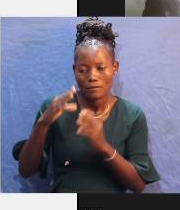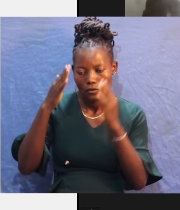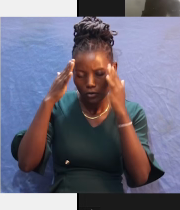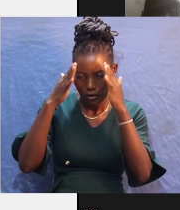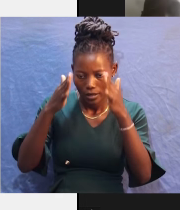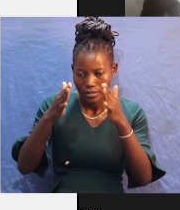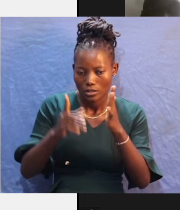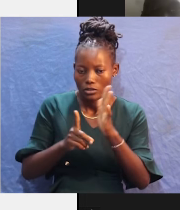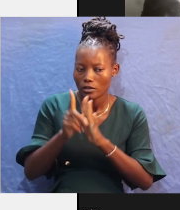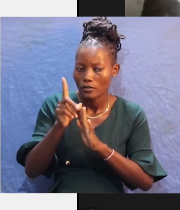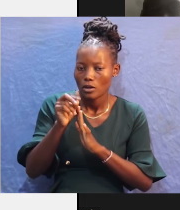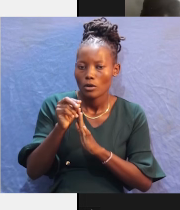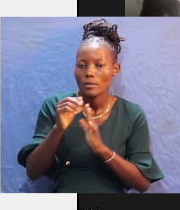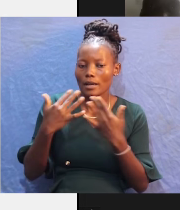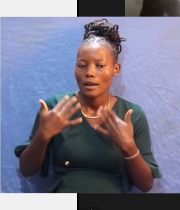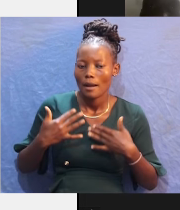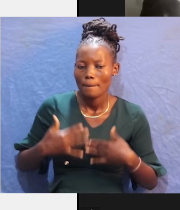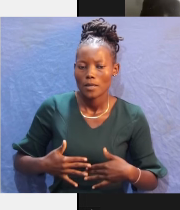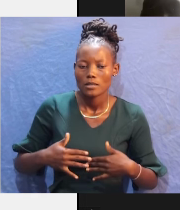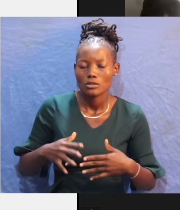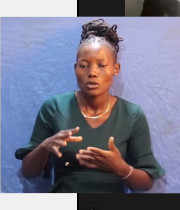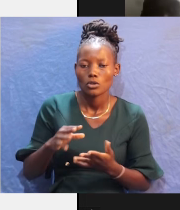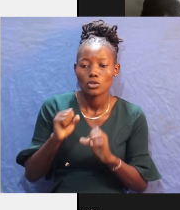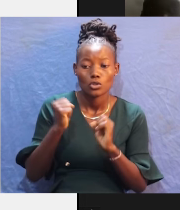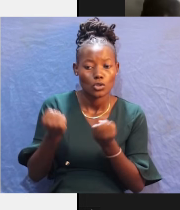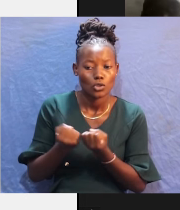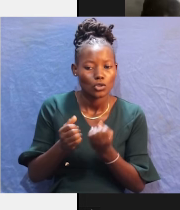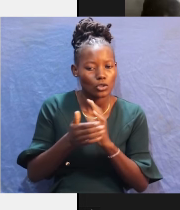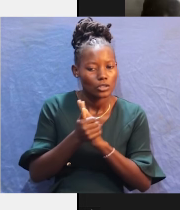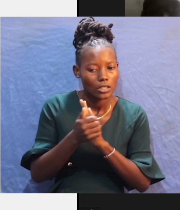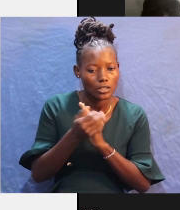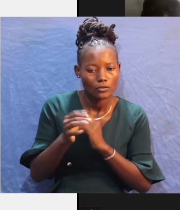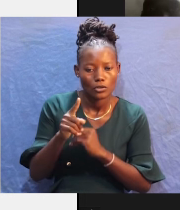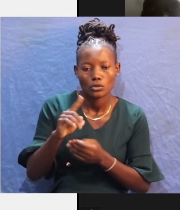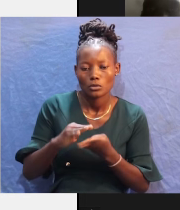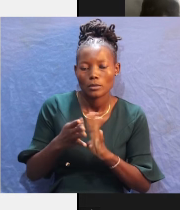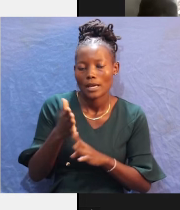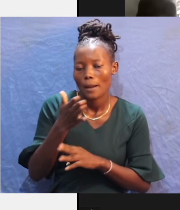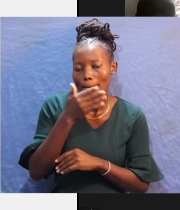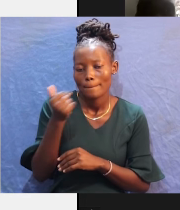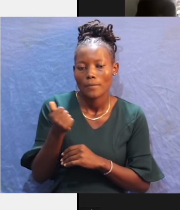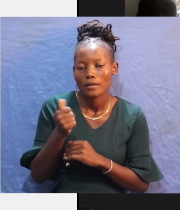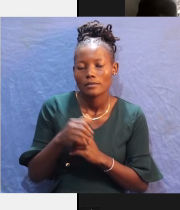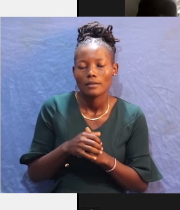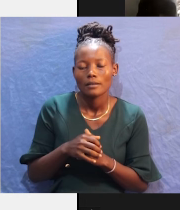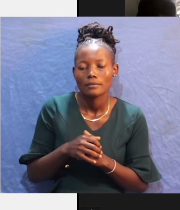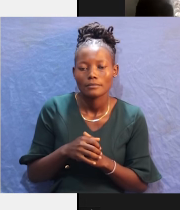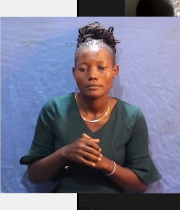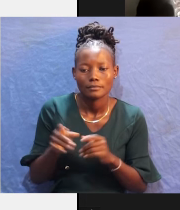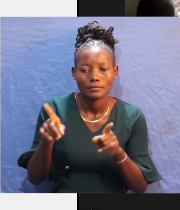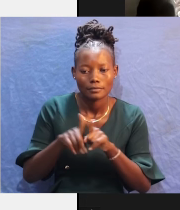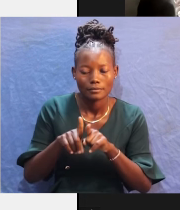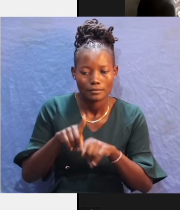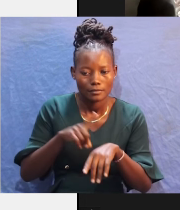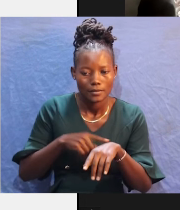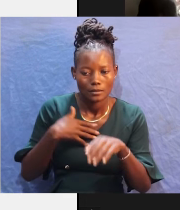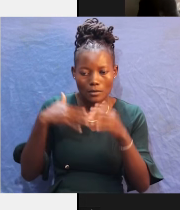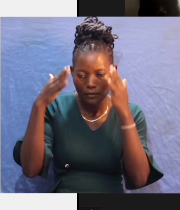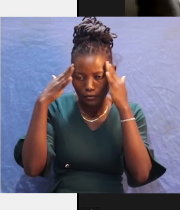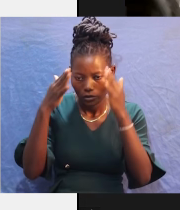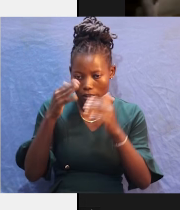focus on developing your speed, your jumps. I focus everything that will help you be a better athlete